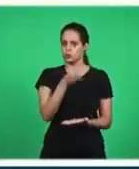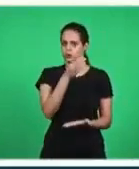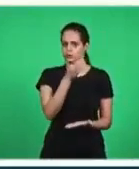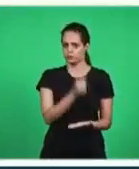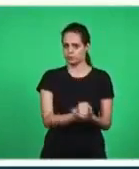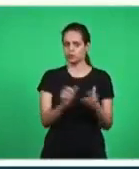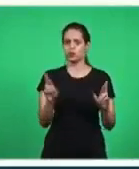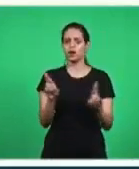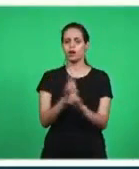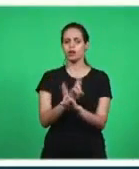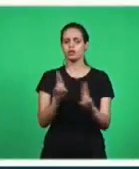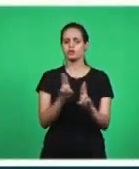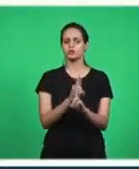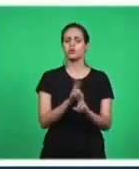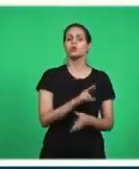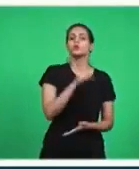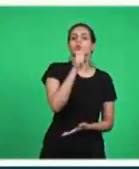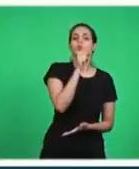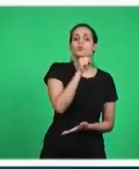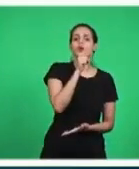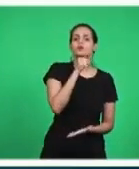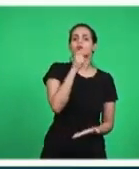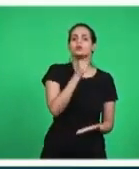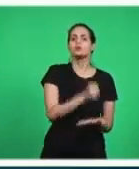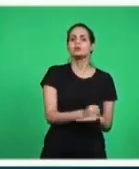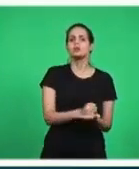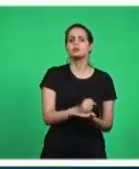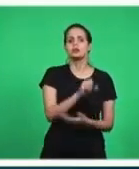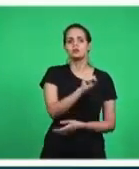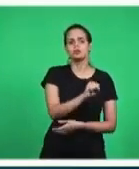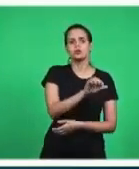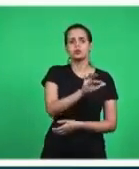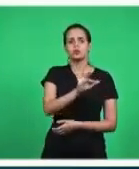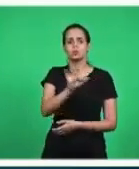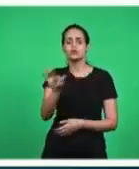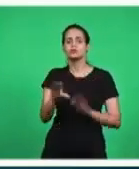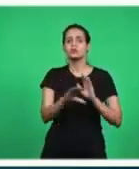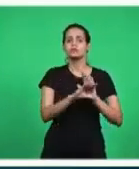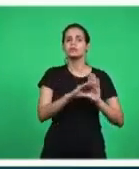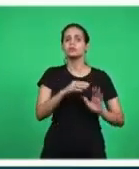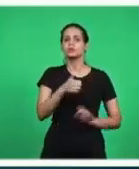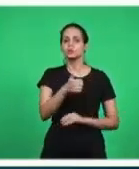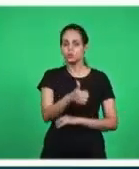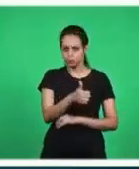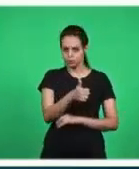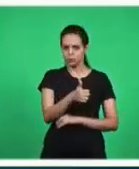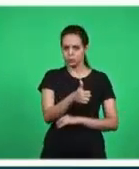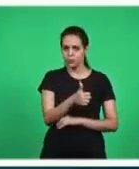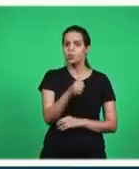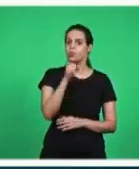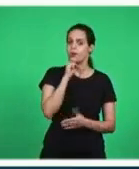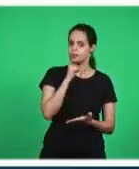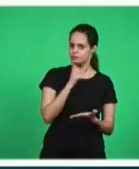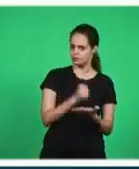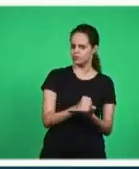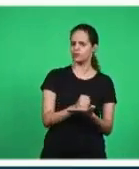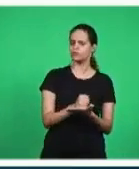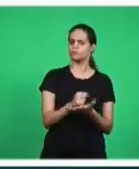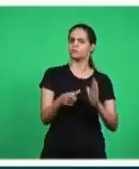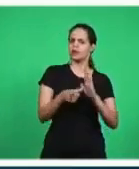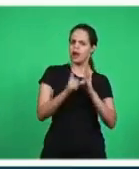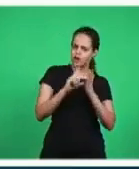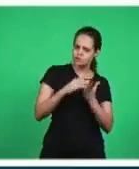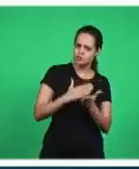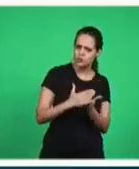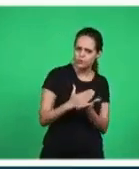with the text of Zephaniah, chapter 1, in the Old Testament. And here, naturally, the brethren, before you start,